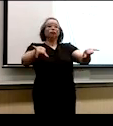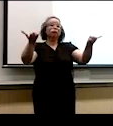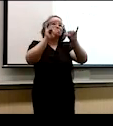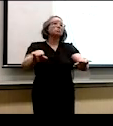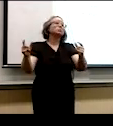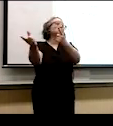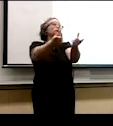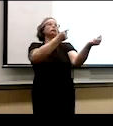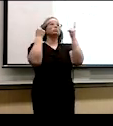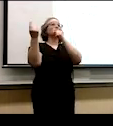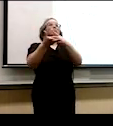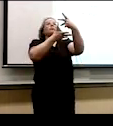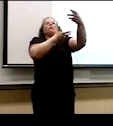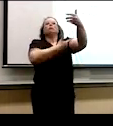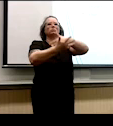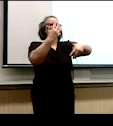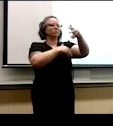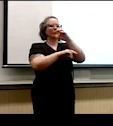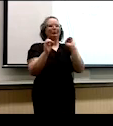which basically